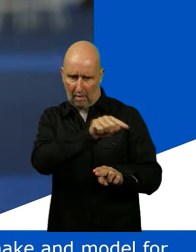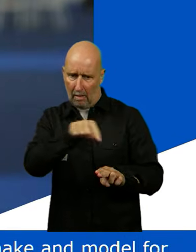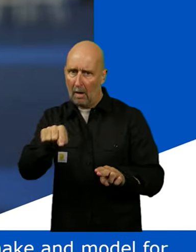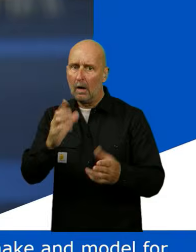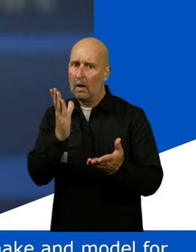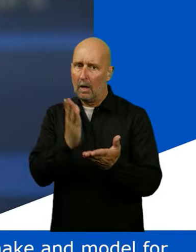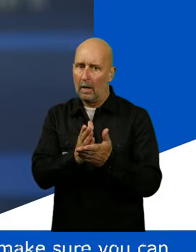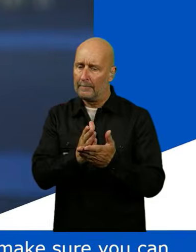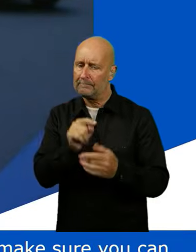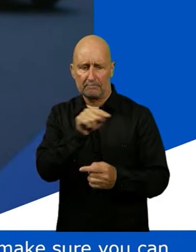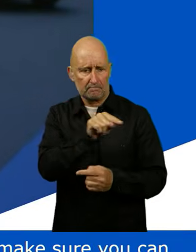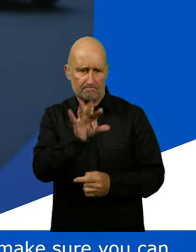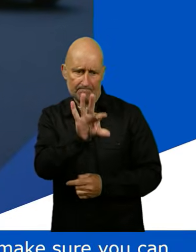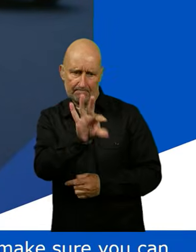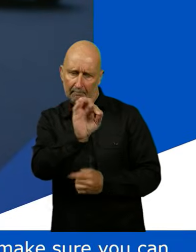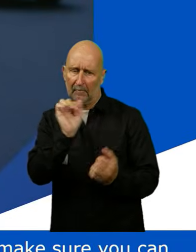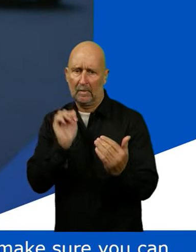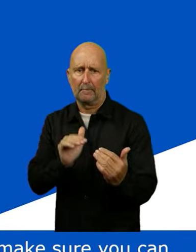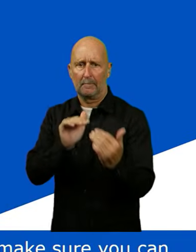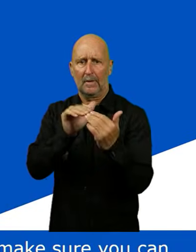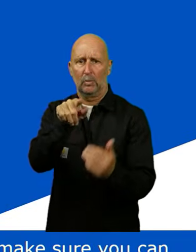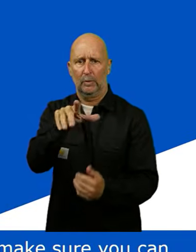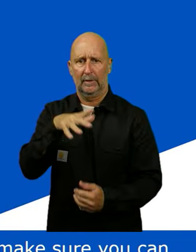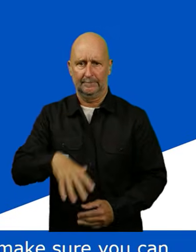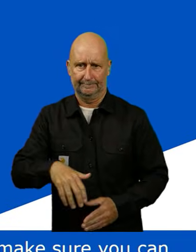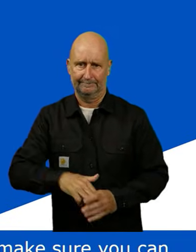the exact right car for your needs.